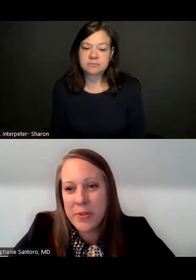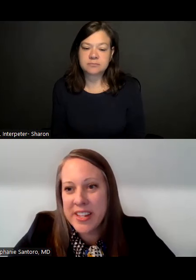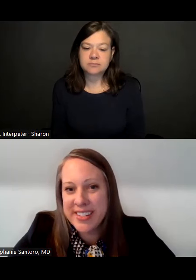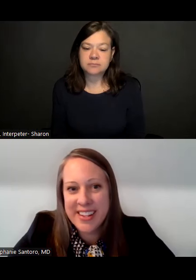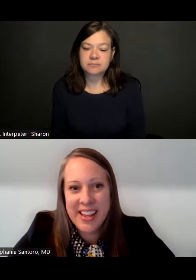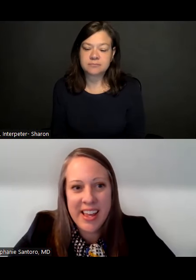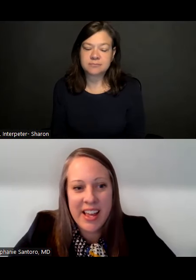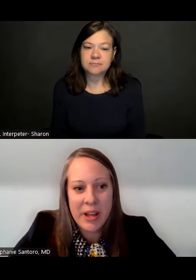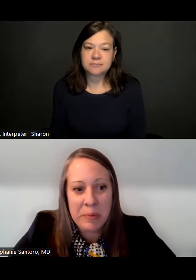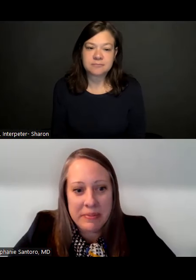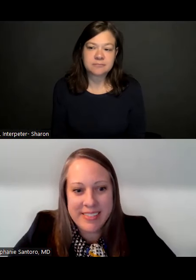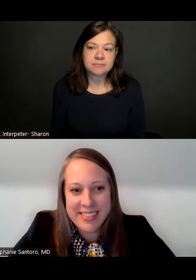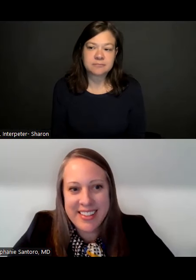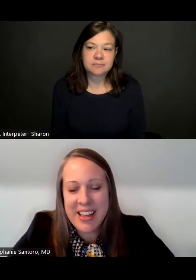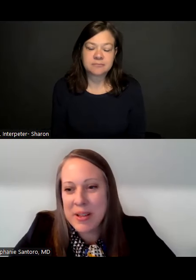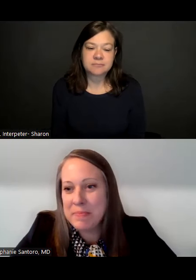Great.